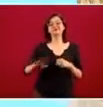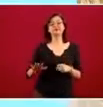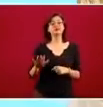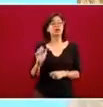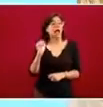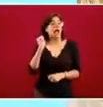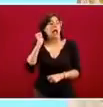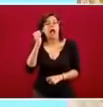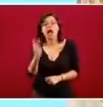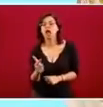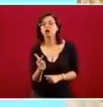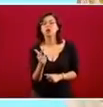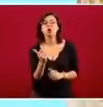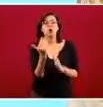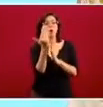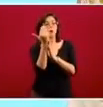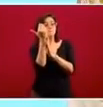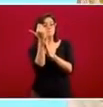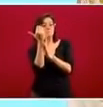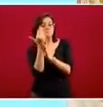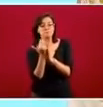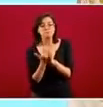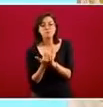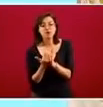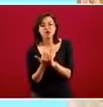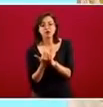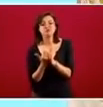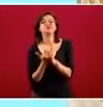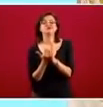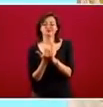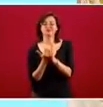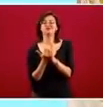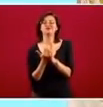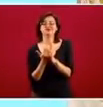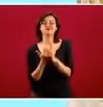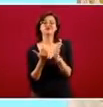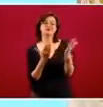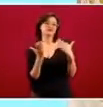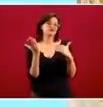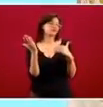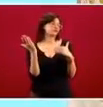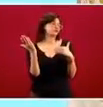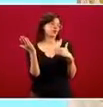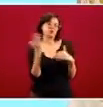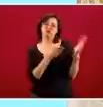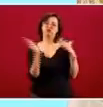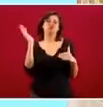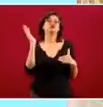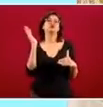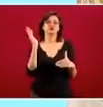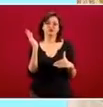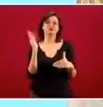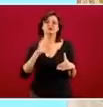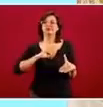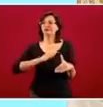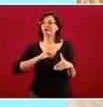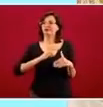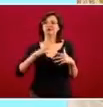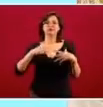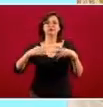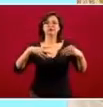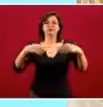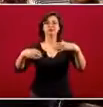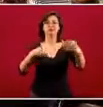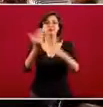impossible. So any improvement we can do on this regard will be seen as